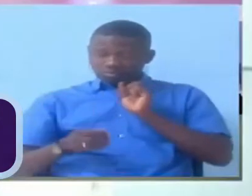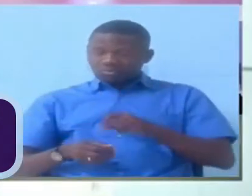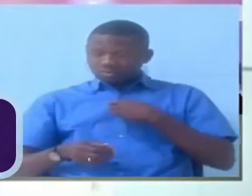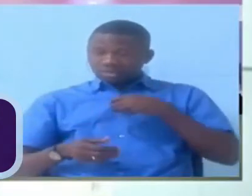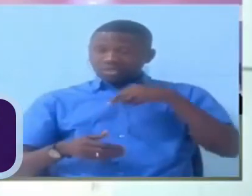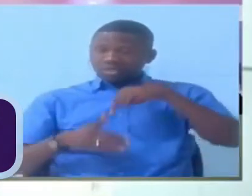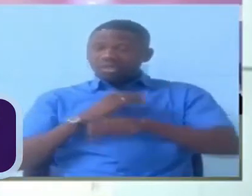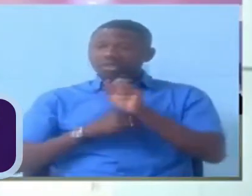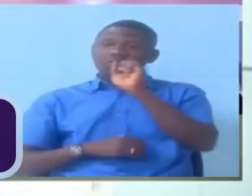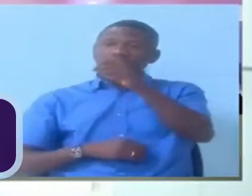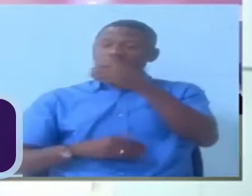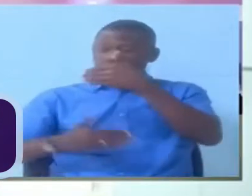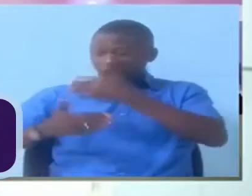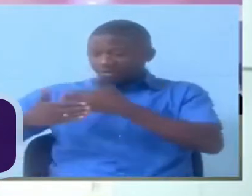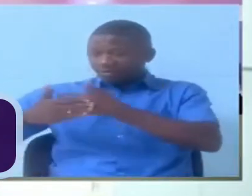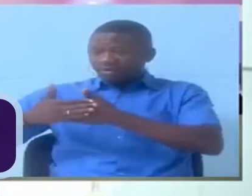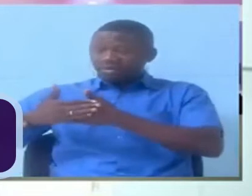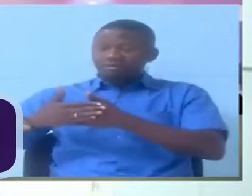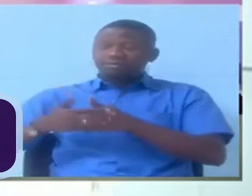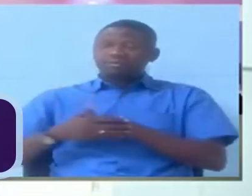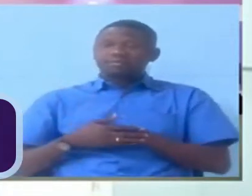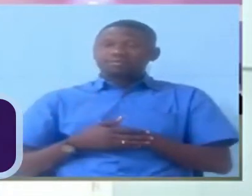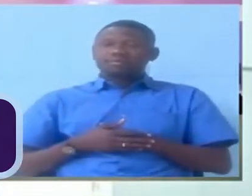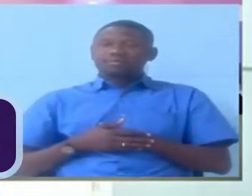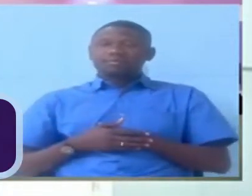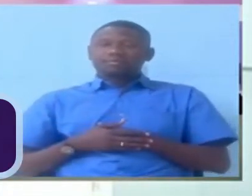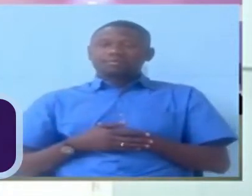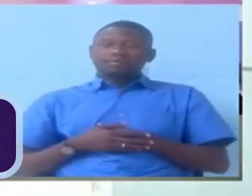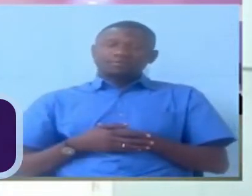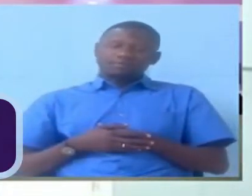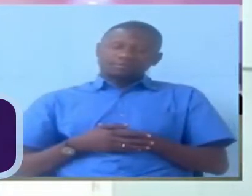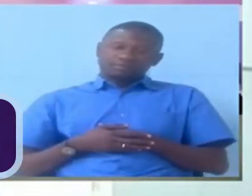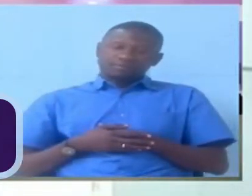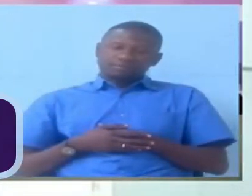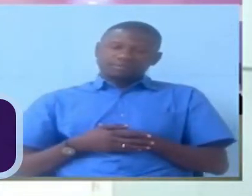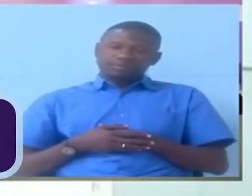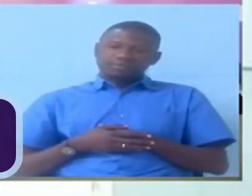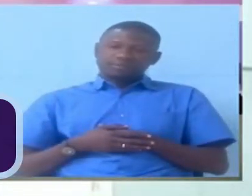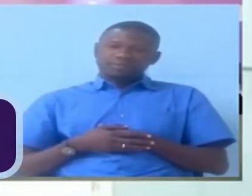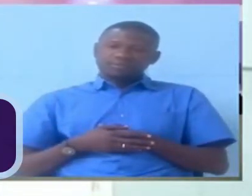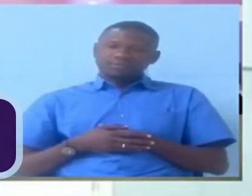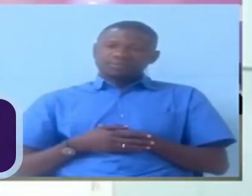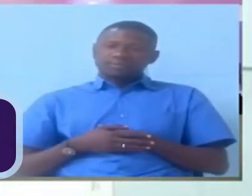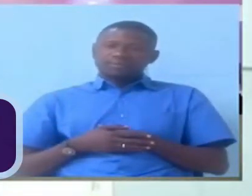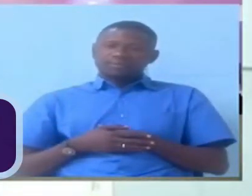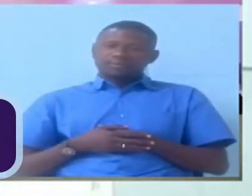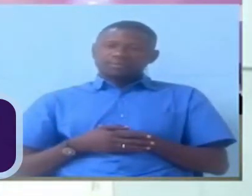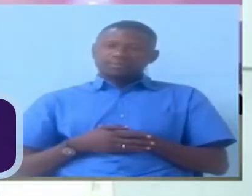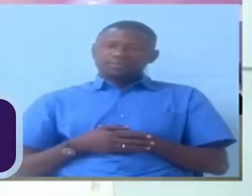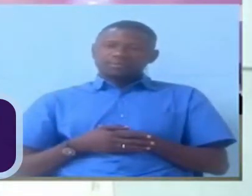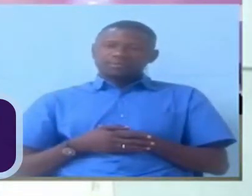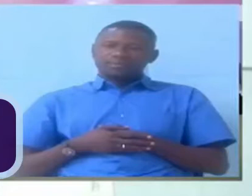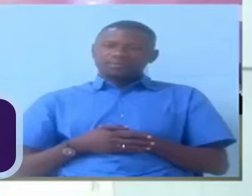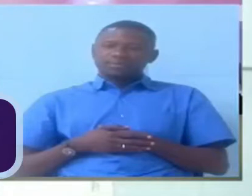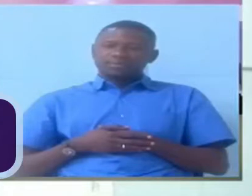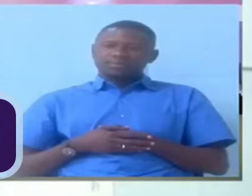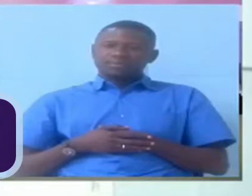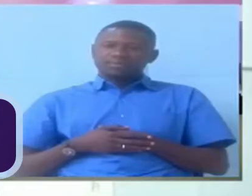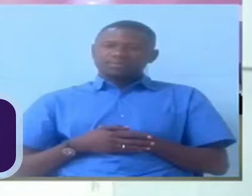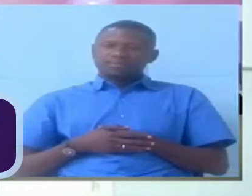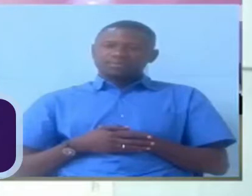I don't understand. I don't understand what you mean. Ma fahamwe la kumoko don mendi. So when you said you understood, you in fact did